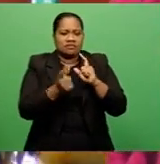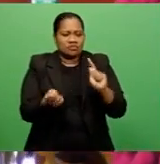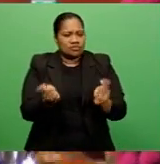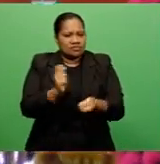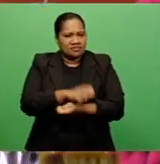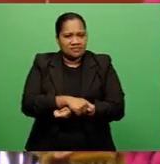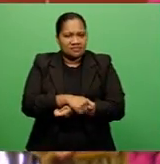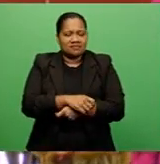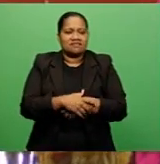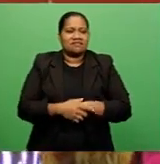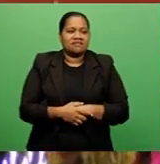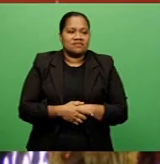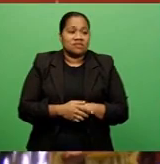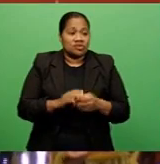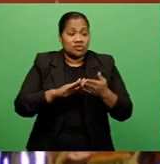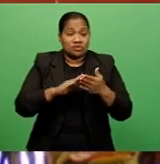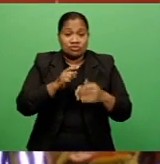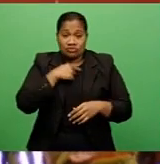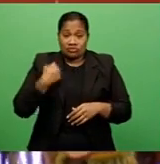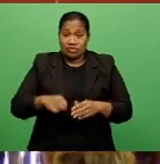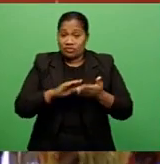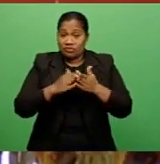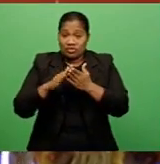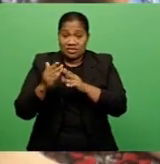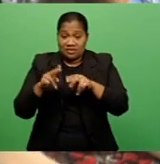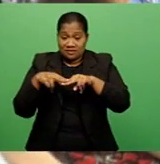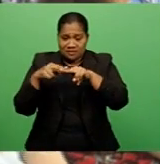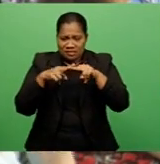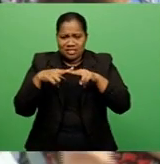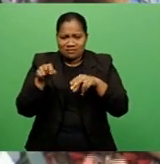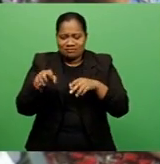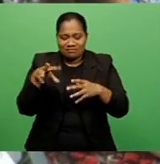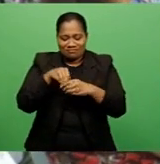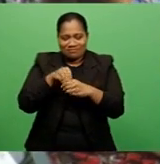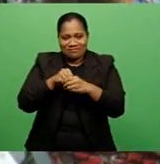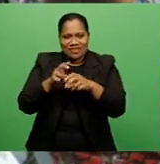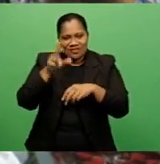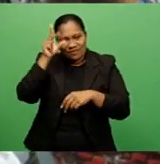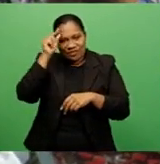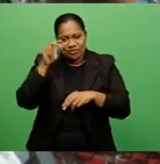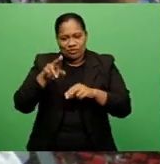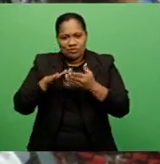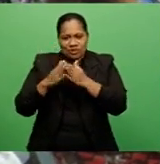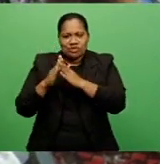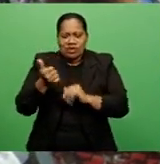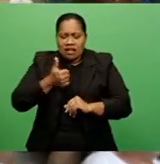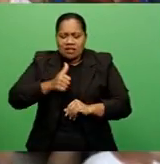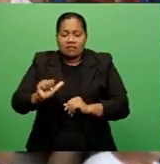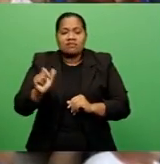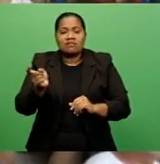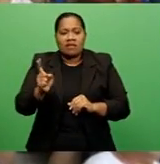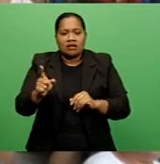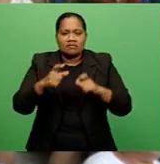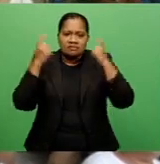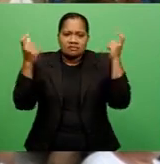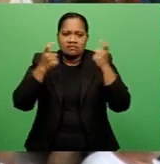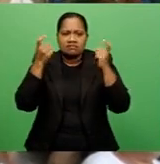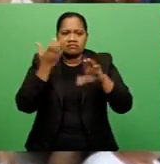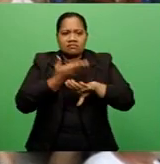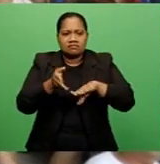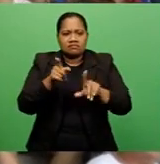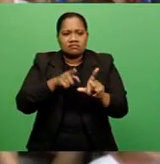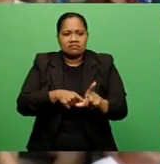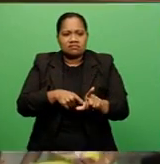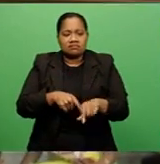Chinese community in Fiji are part of our Fijian community, allowing us to celebrate the new year. With this year being the year of the